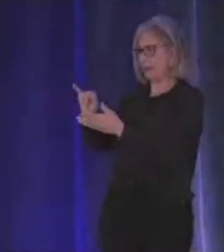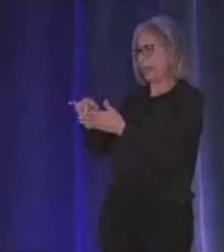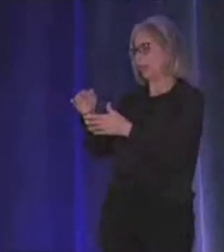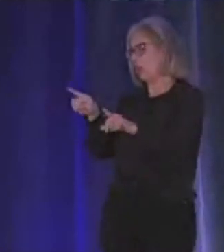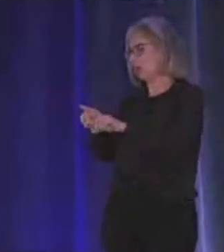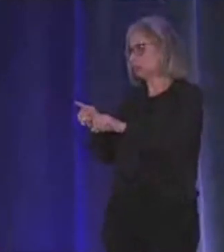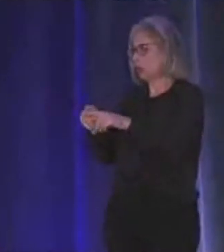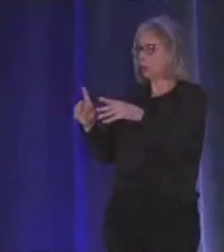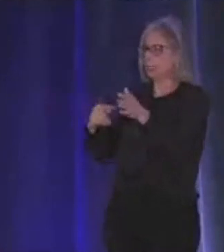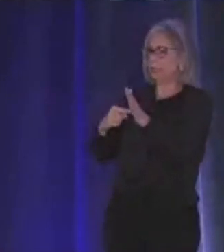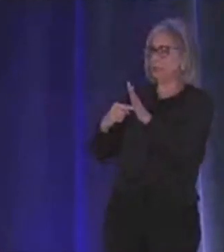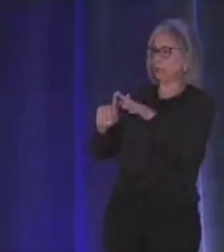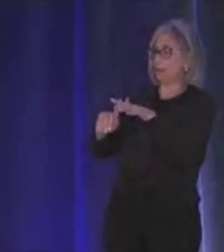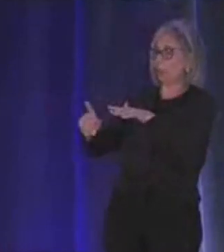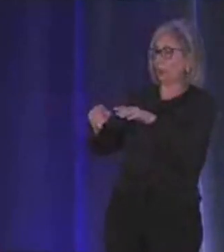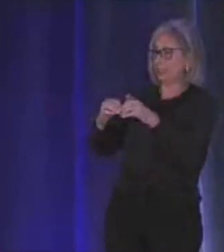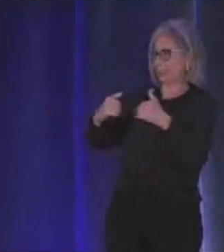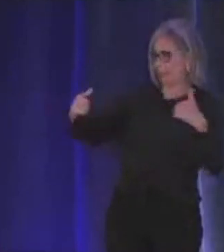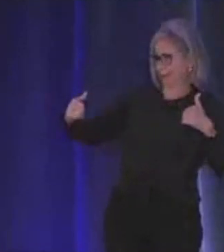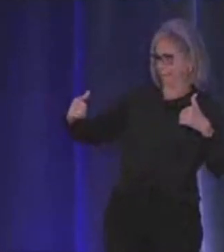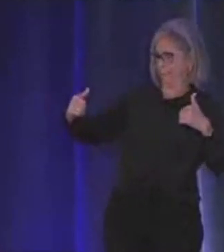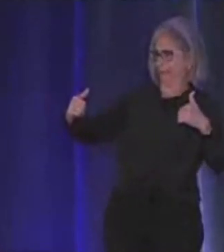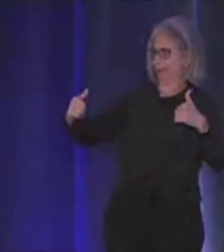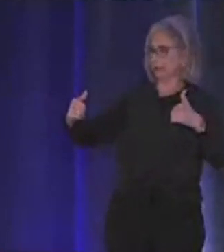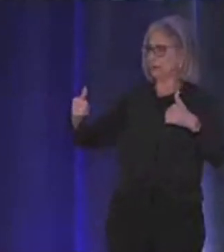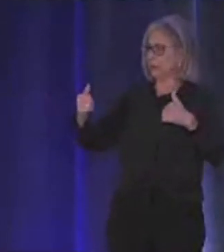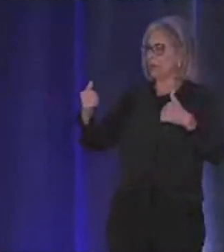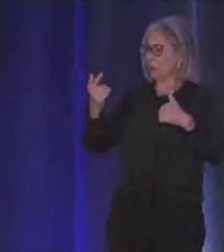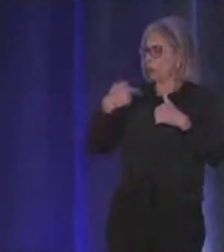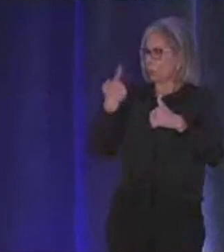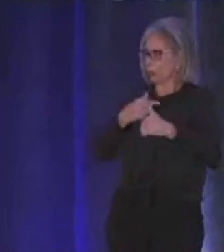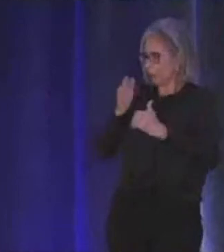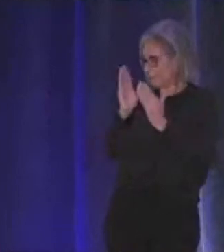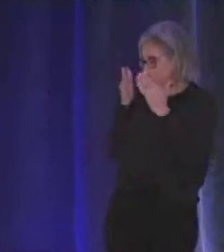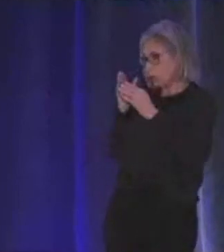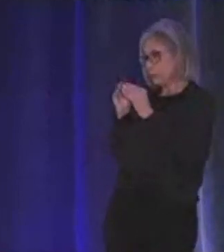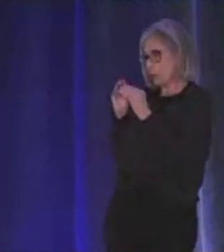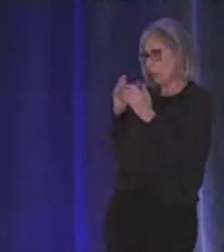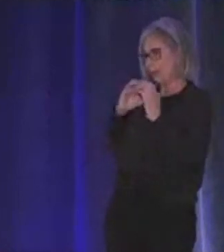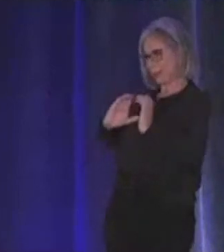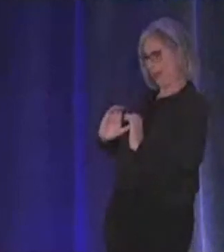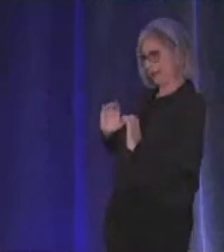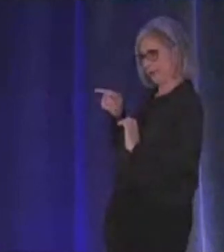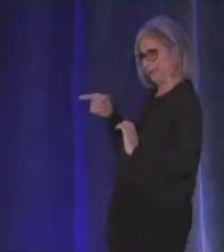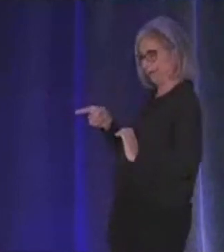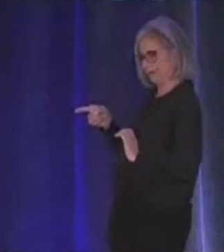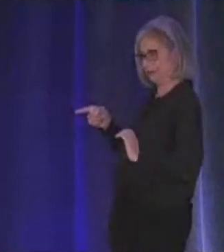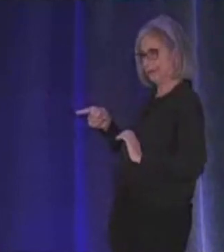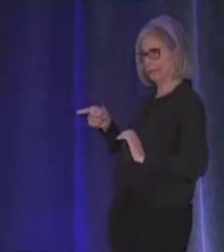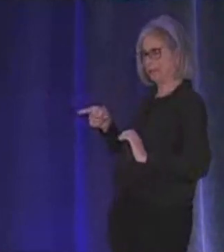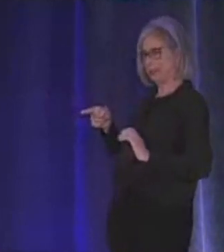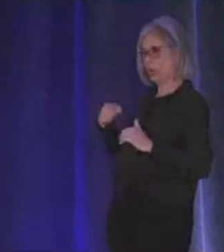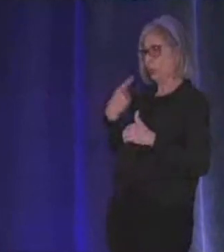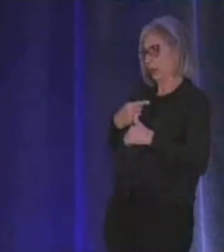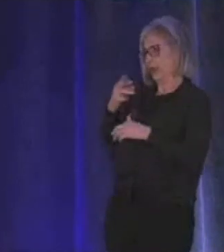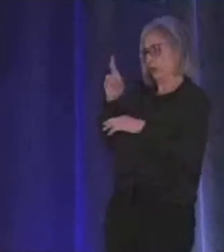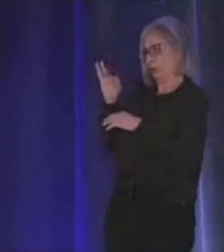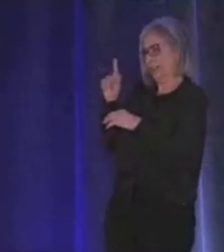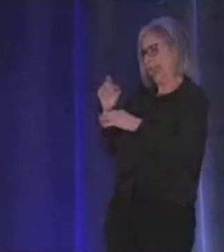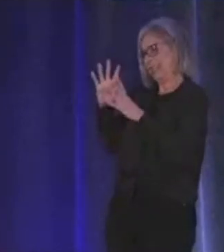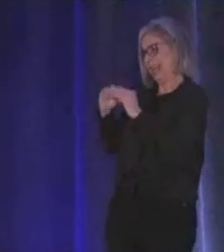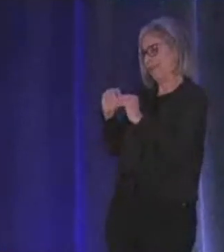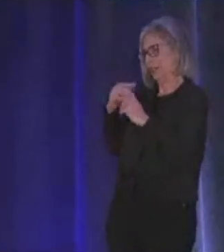also deployed separately. And I'm going to focus more on the client side because, well, we're at a React conference.